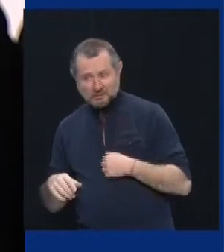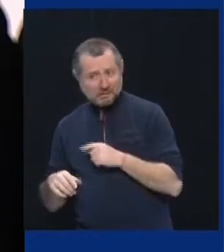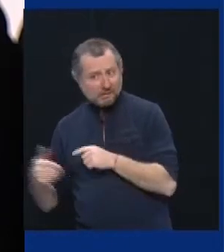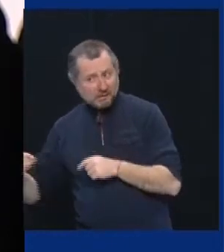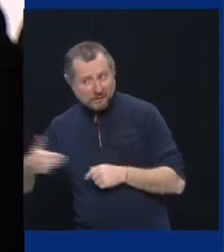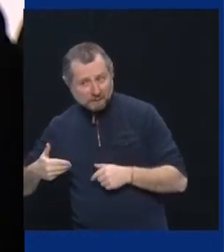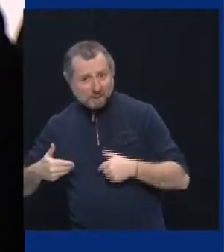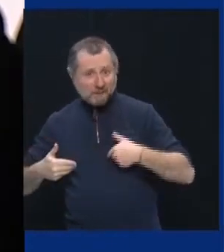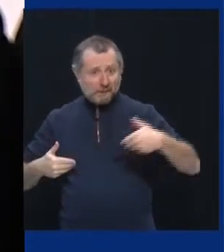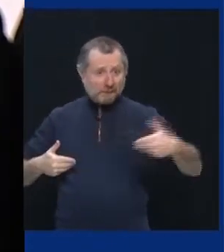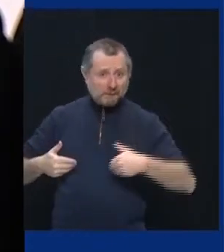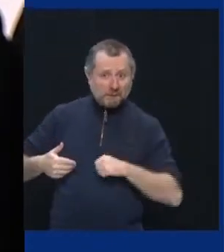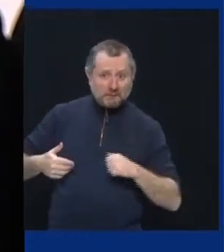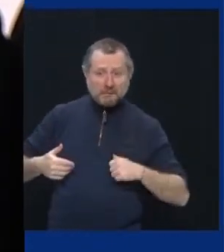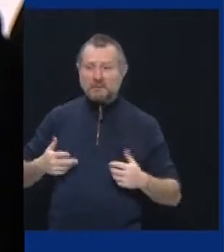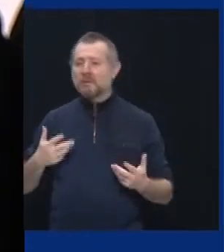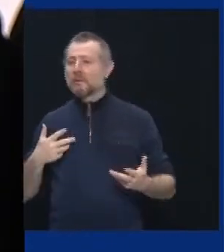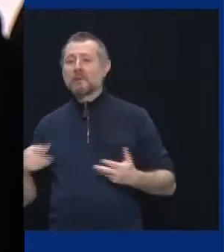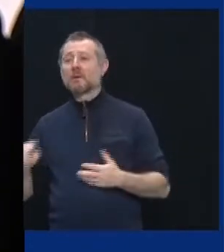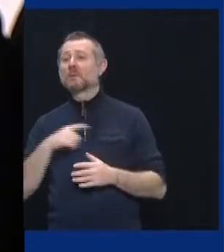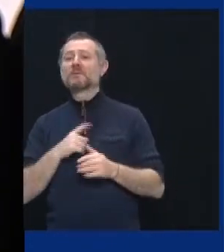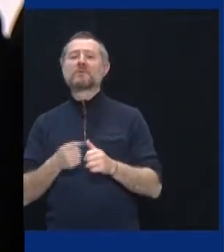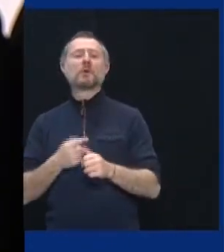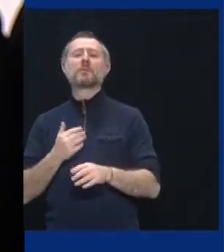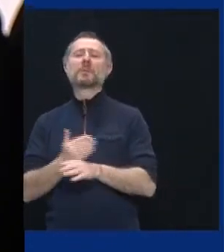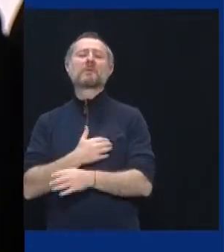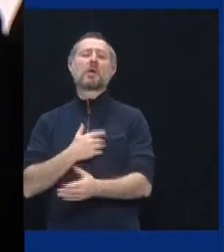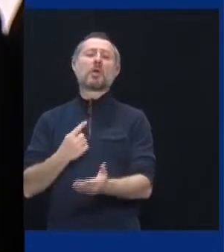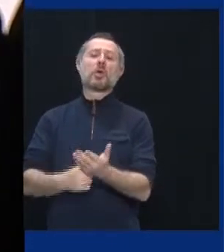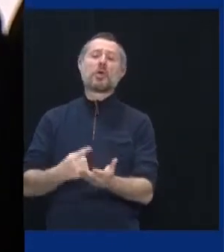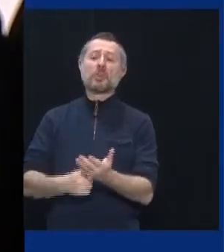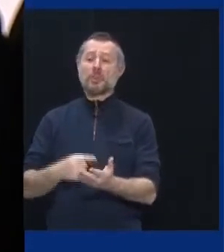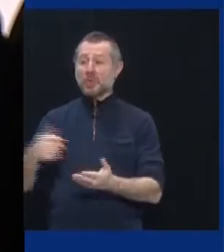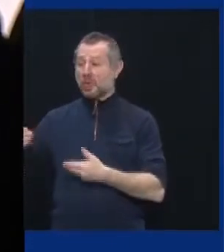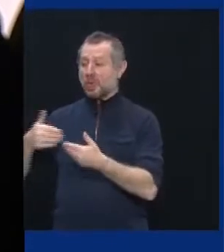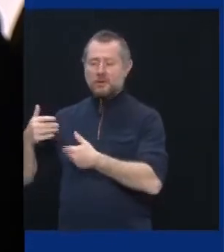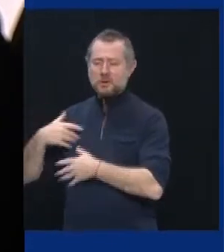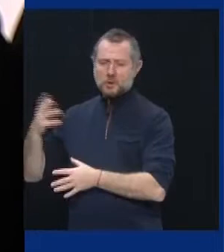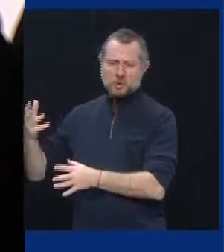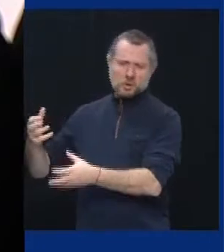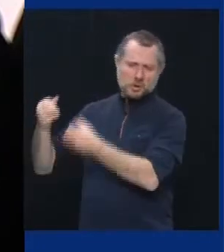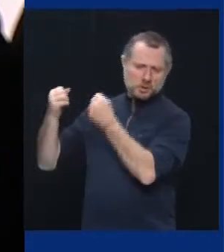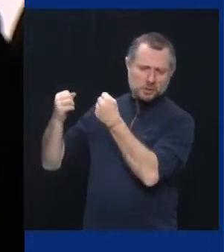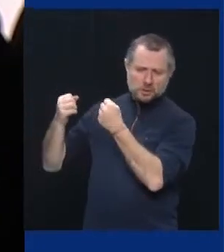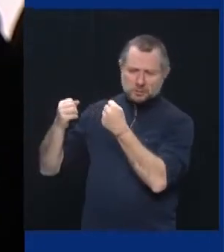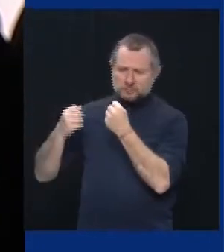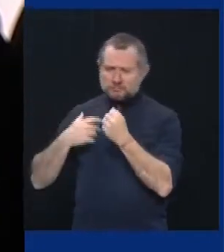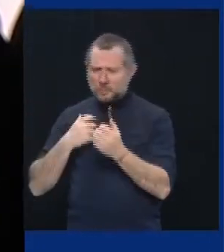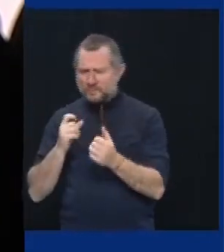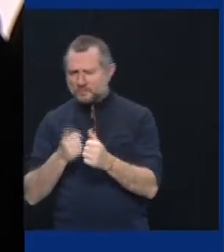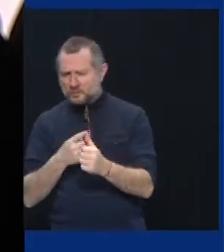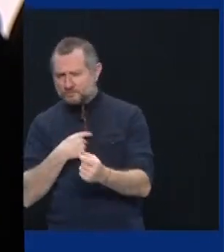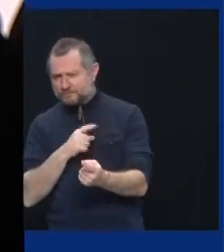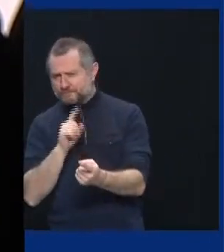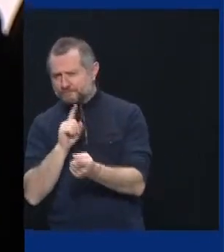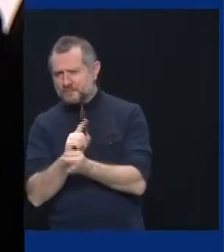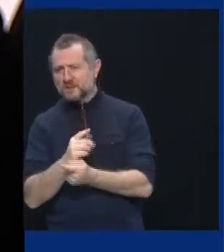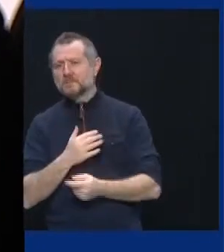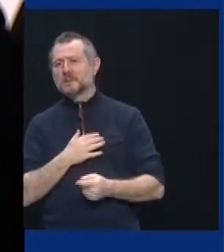And I said, before we entertain any offers, I want to go talk to my friend Andrew Cuomo,